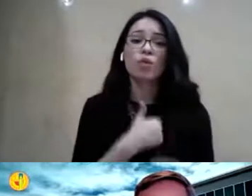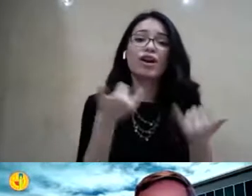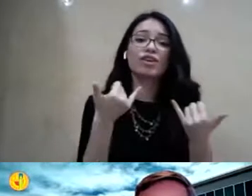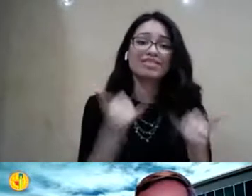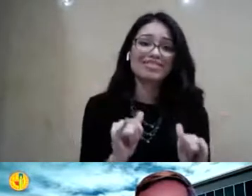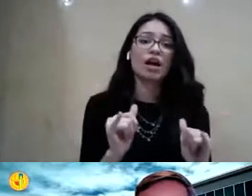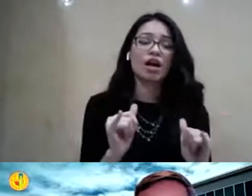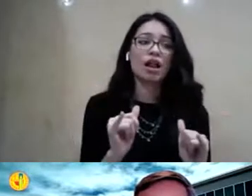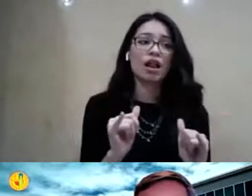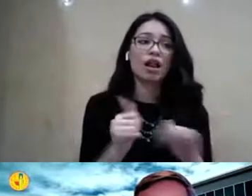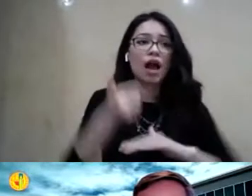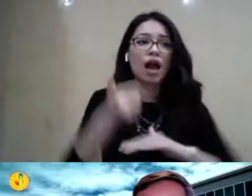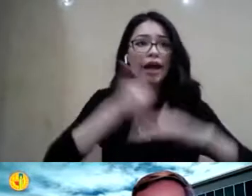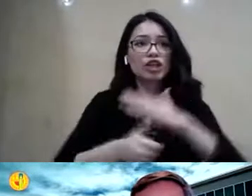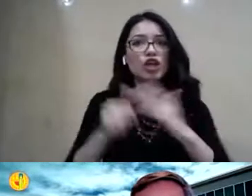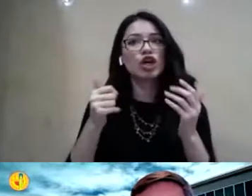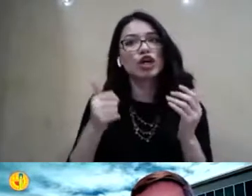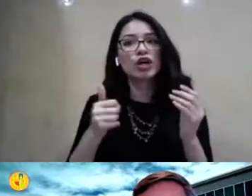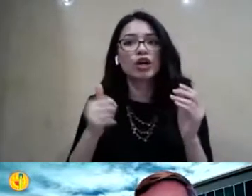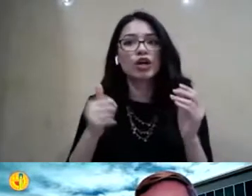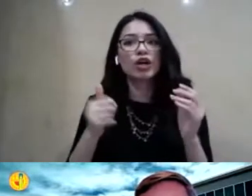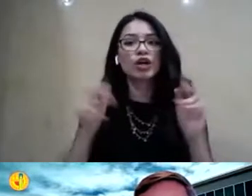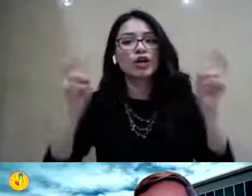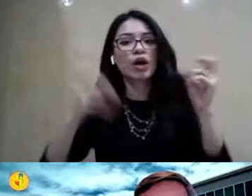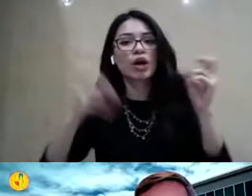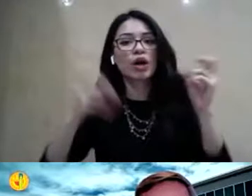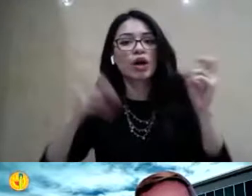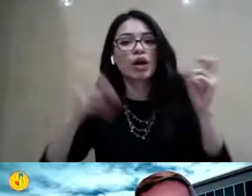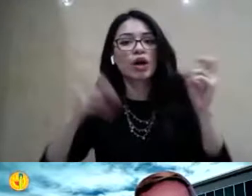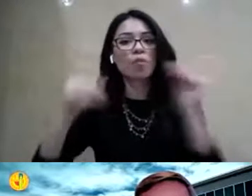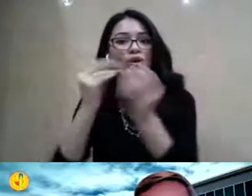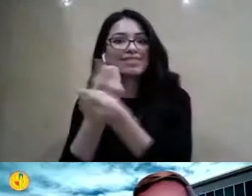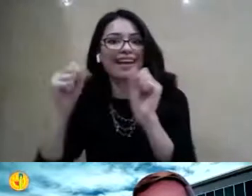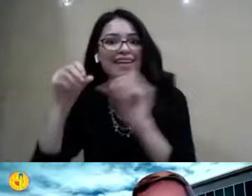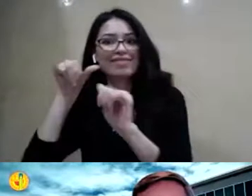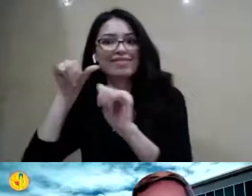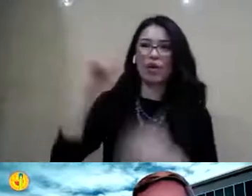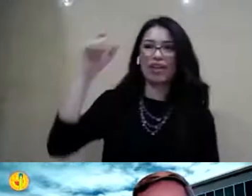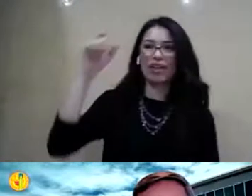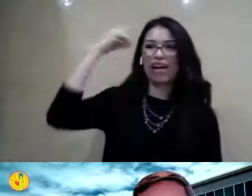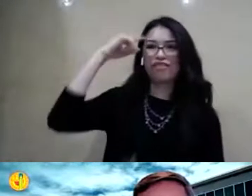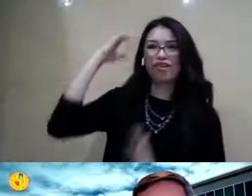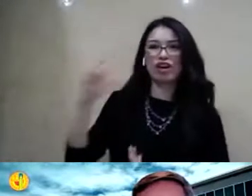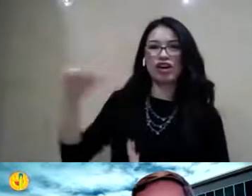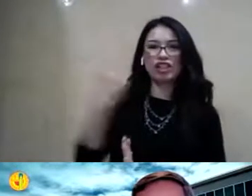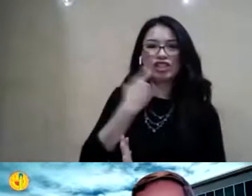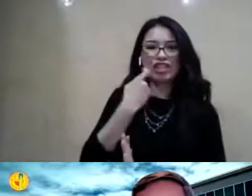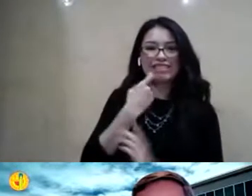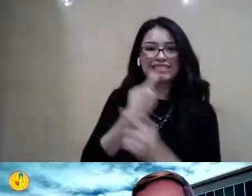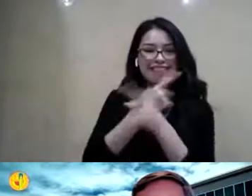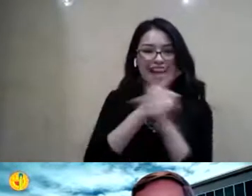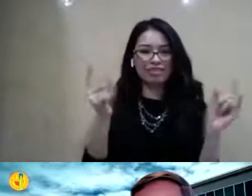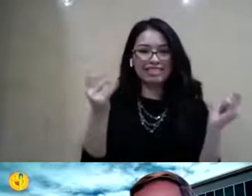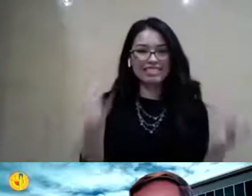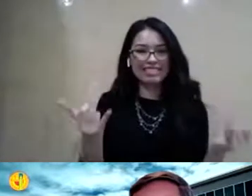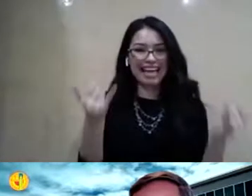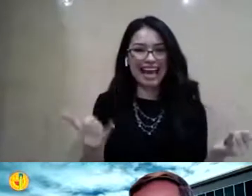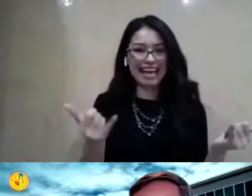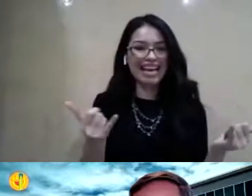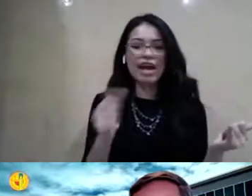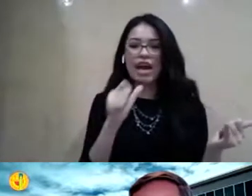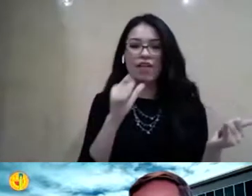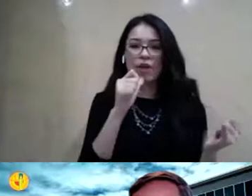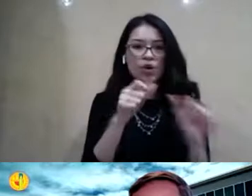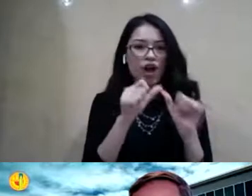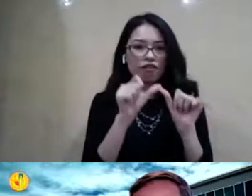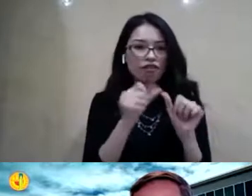governor today announced the state as a whole is no longer issuing those. Counties still are. And so in Los Angeles, we're still at the,